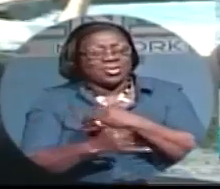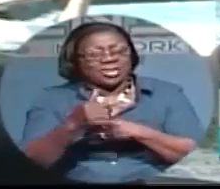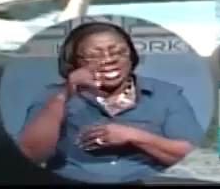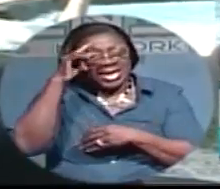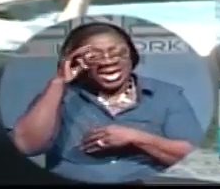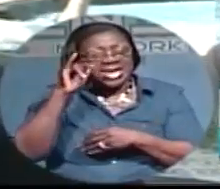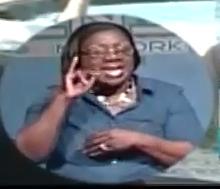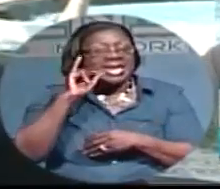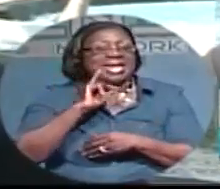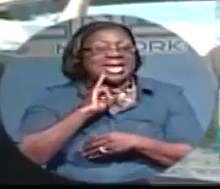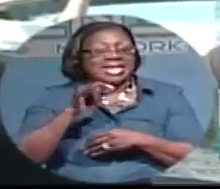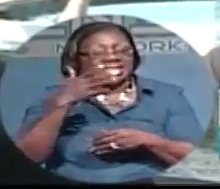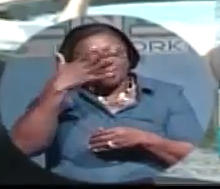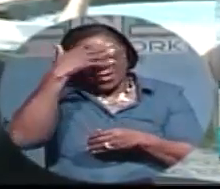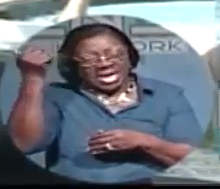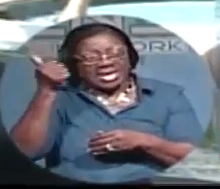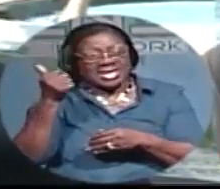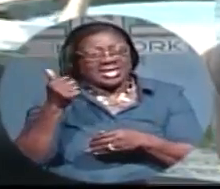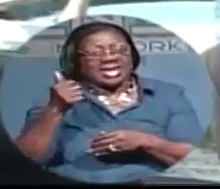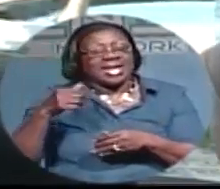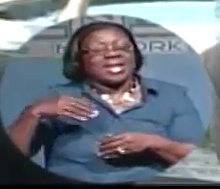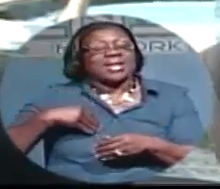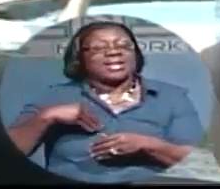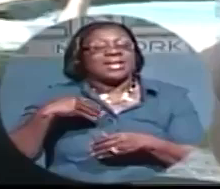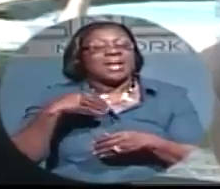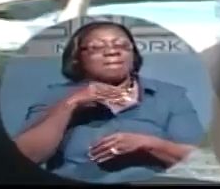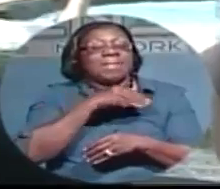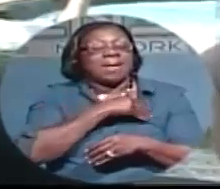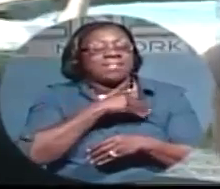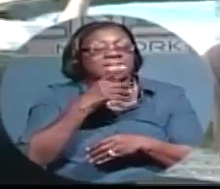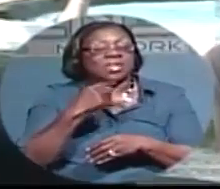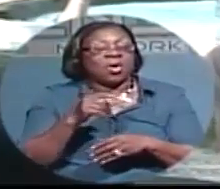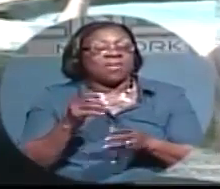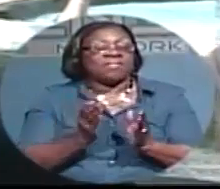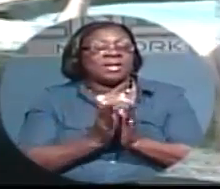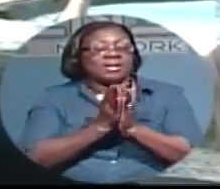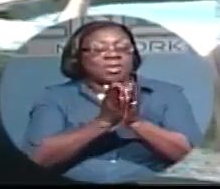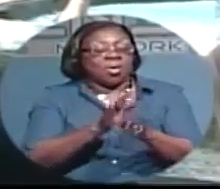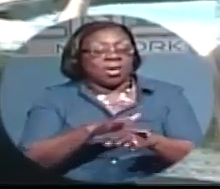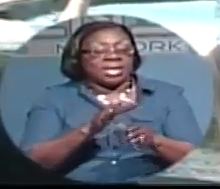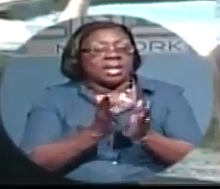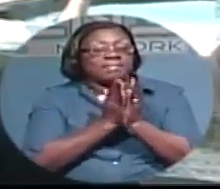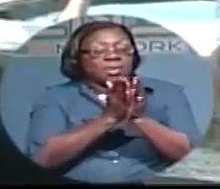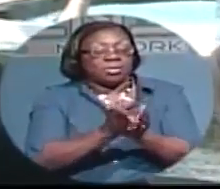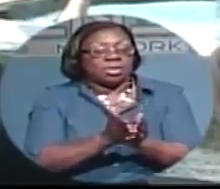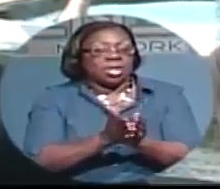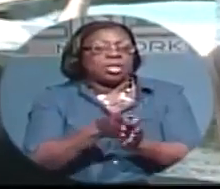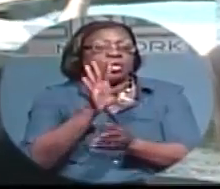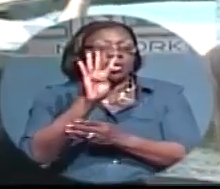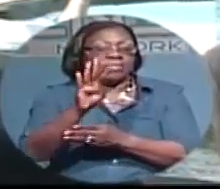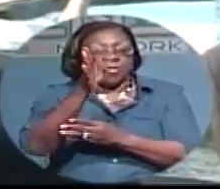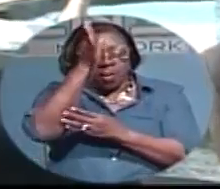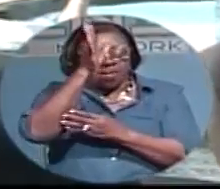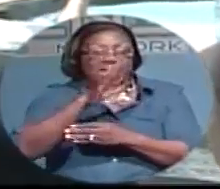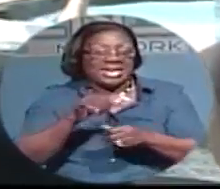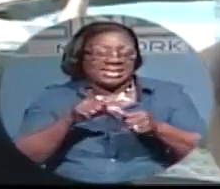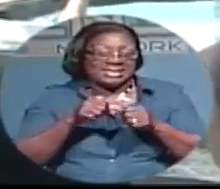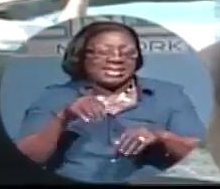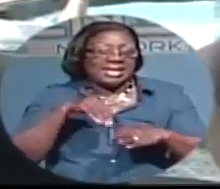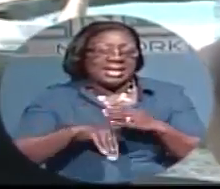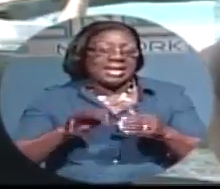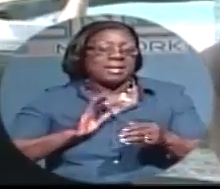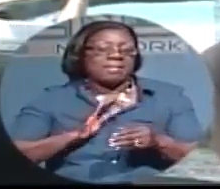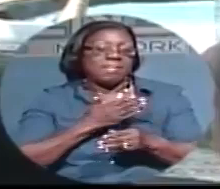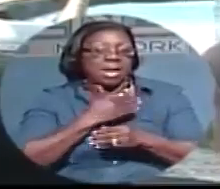of the Flamingo. And those four members, in my mind, still live on. They have made the ultimate